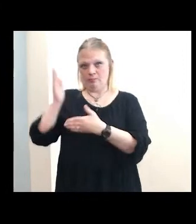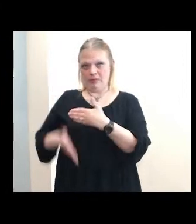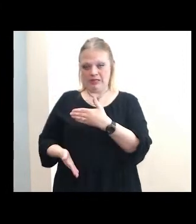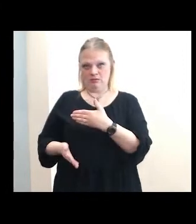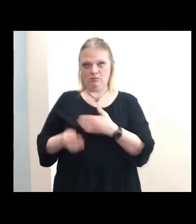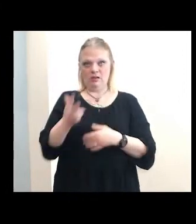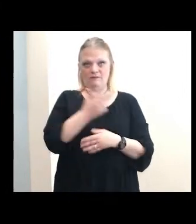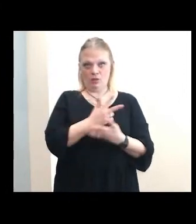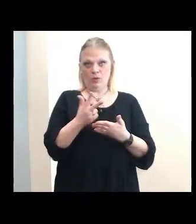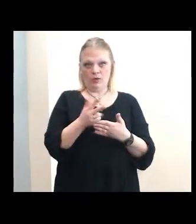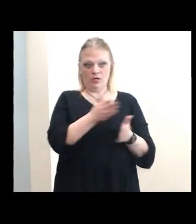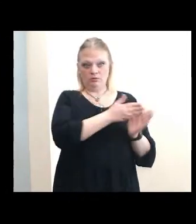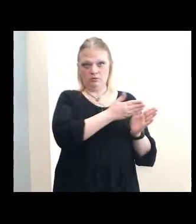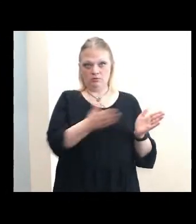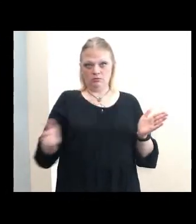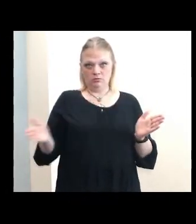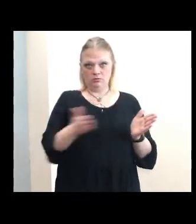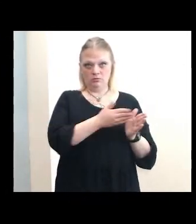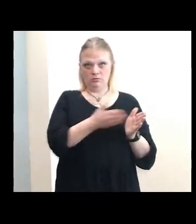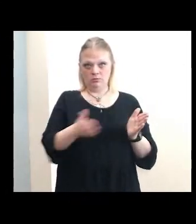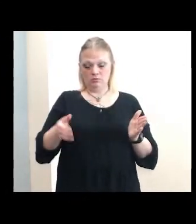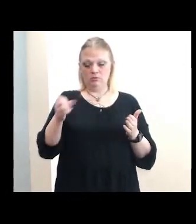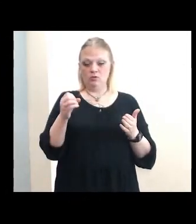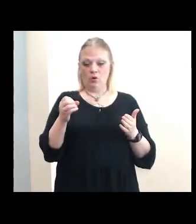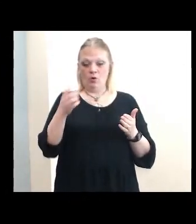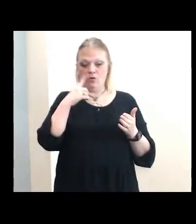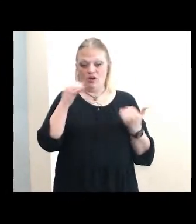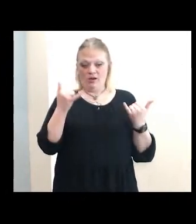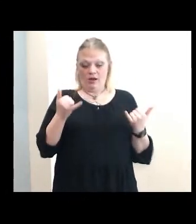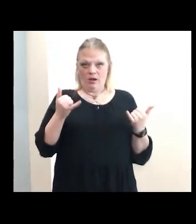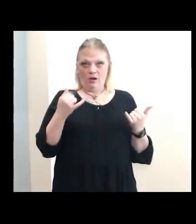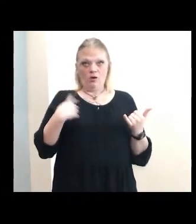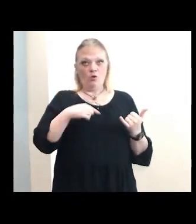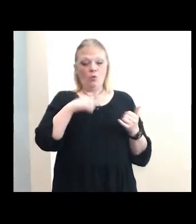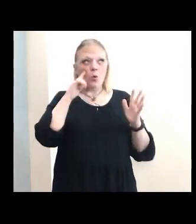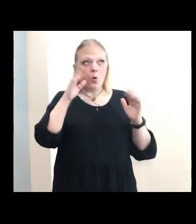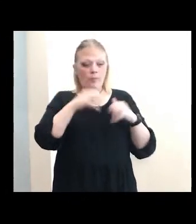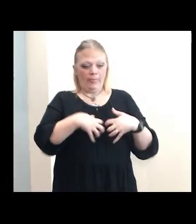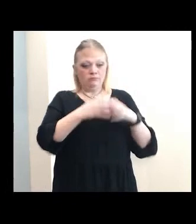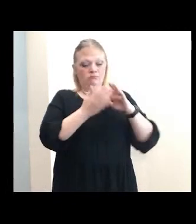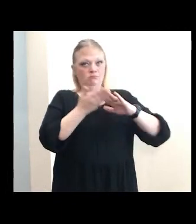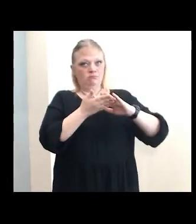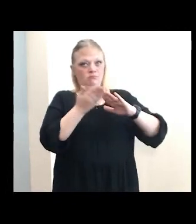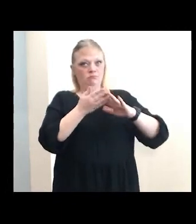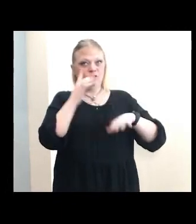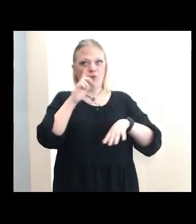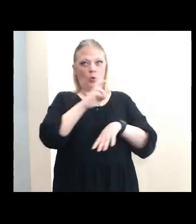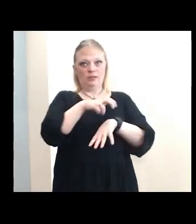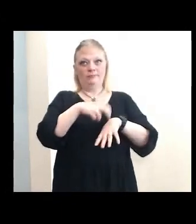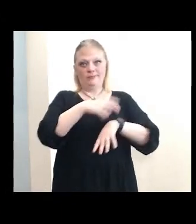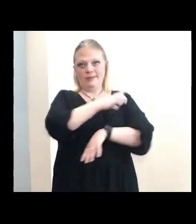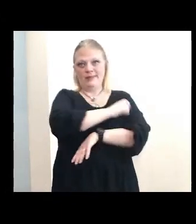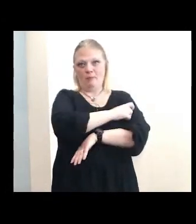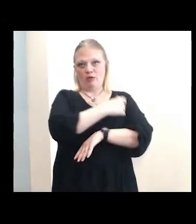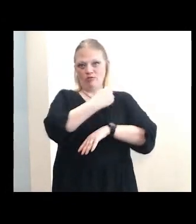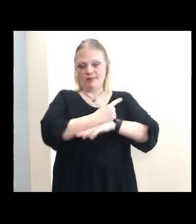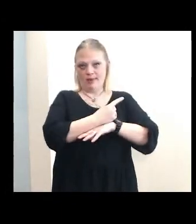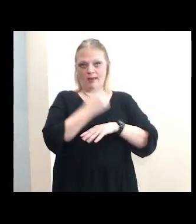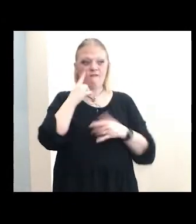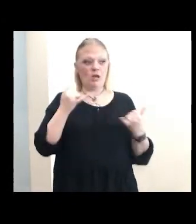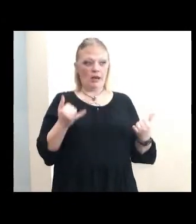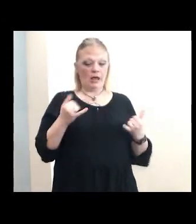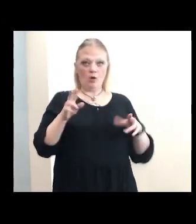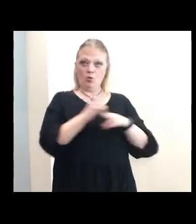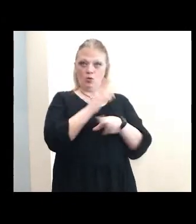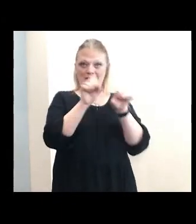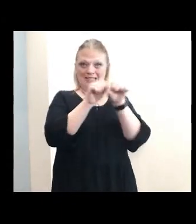set for the county system. So at the rate we're going, we're hoping to have this up and running by St. Patrick's Day. In the meantime, you can use the system